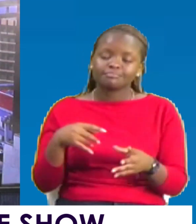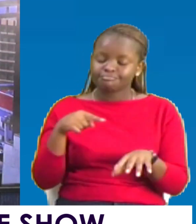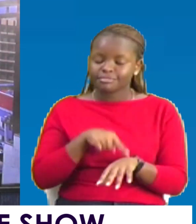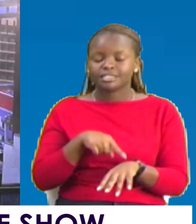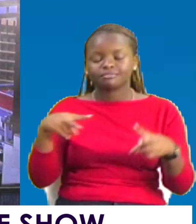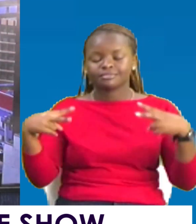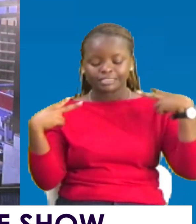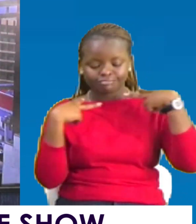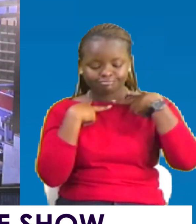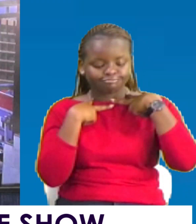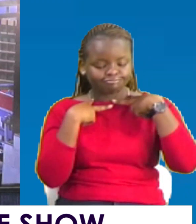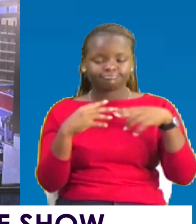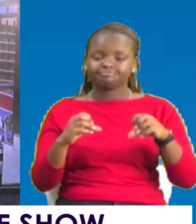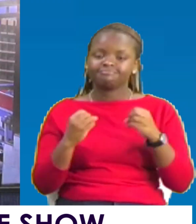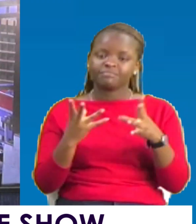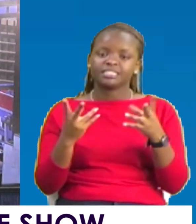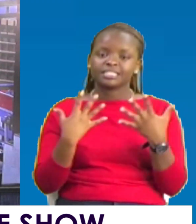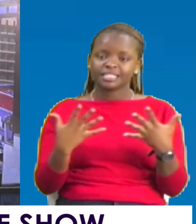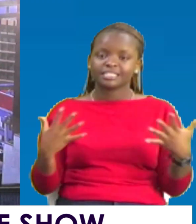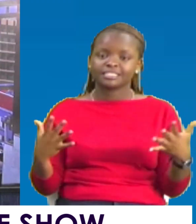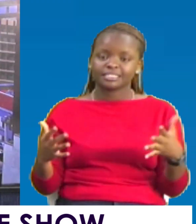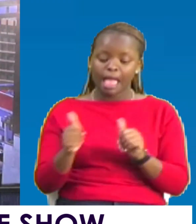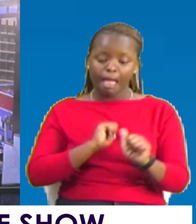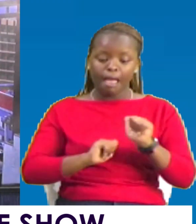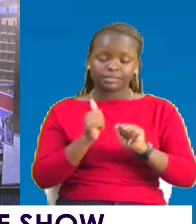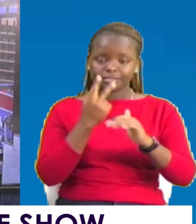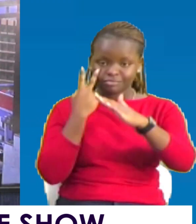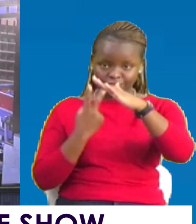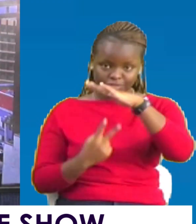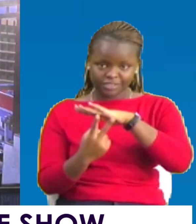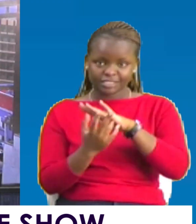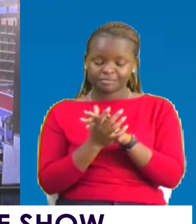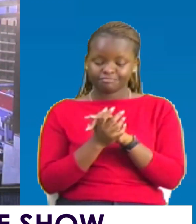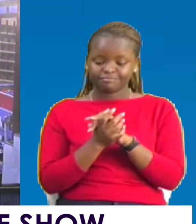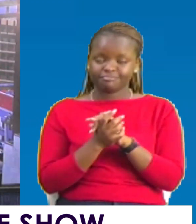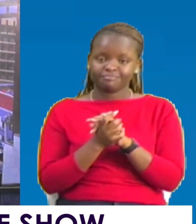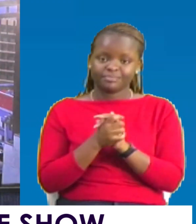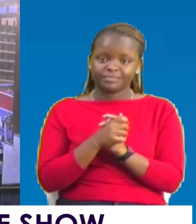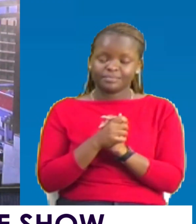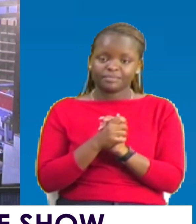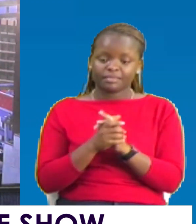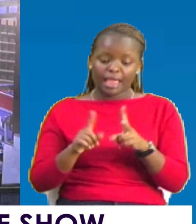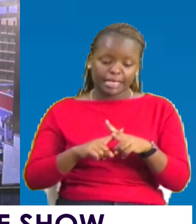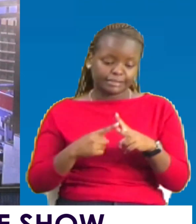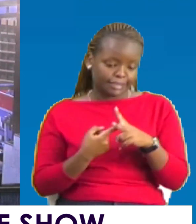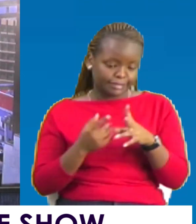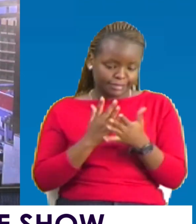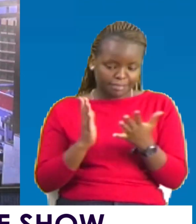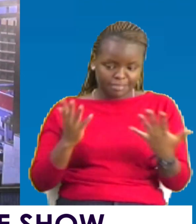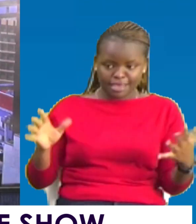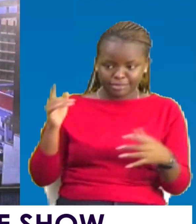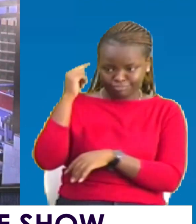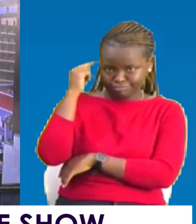many things, but you are doing it as an act of prophecy. That triggers something on your brain.